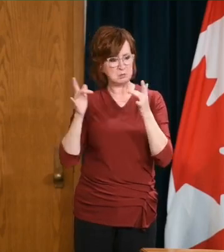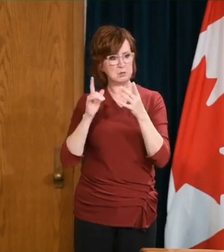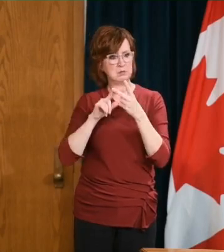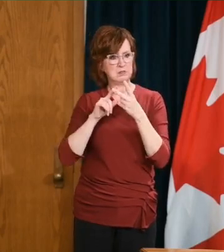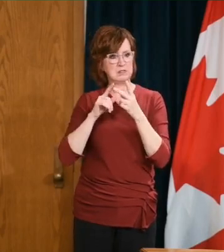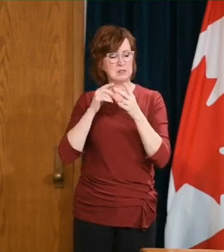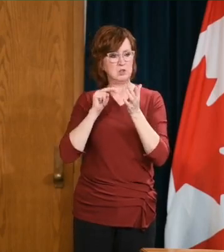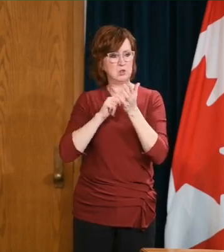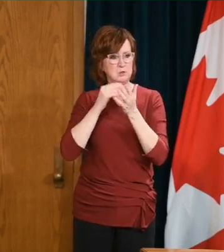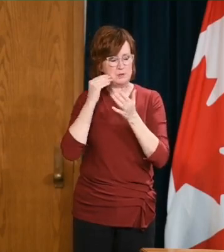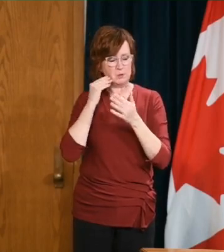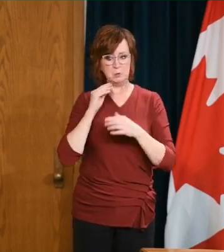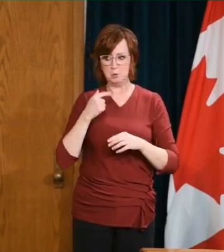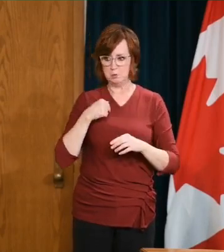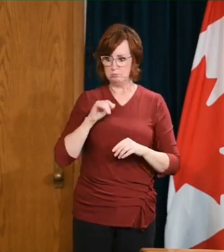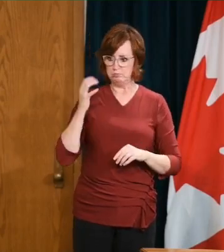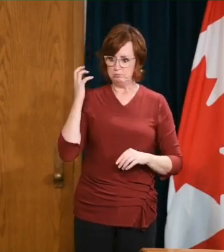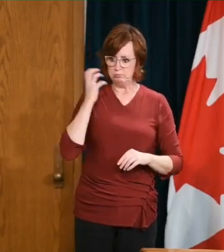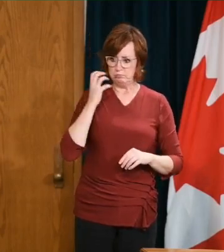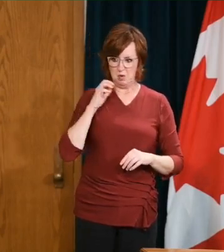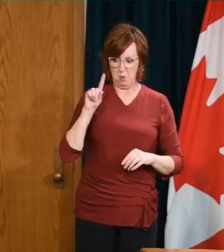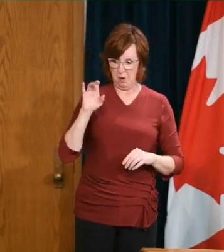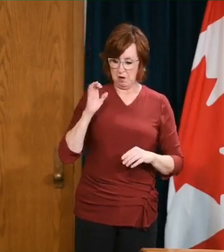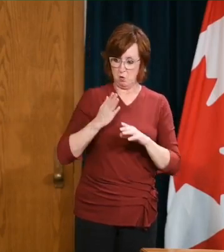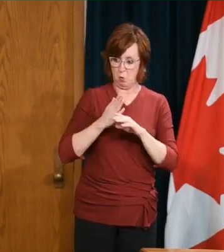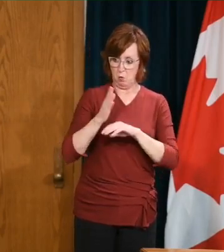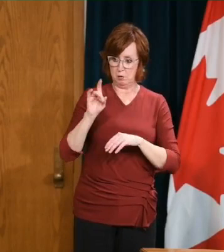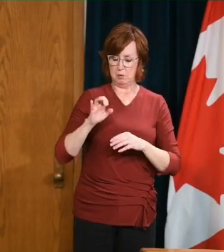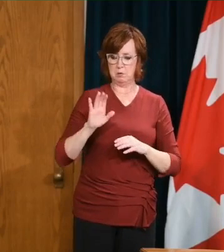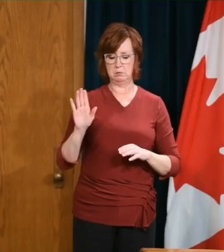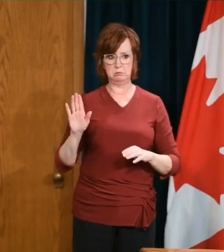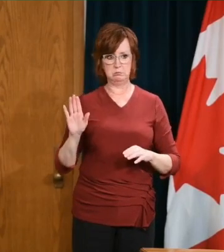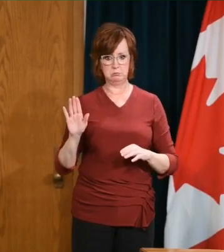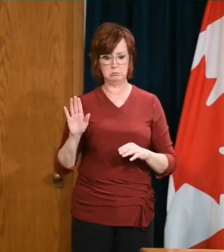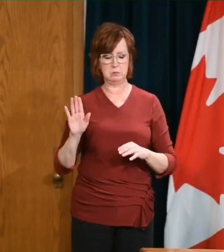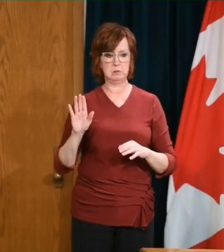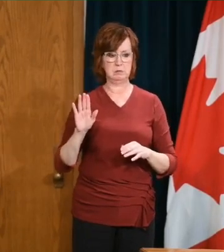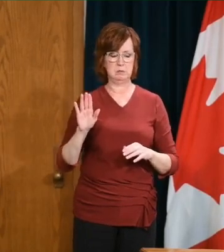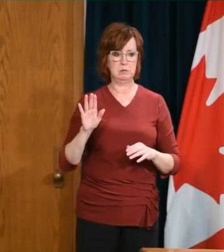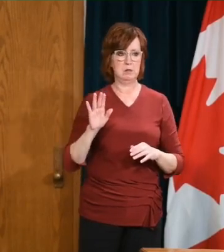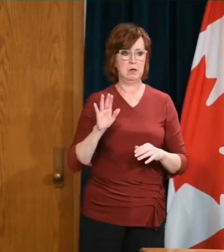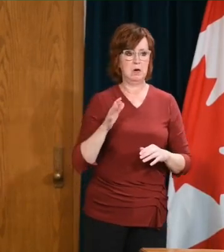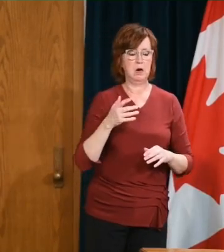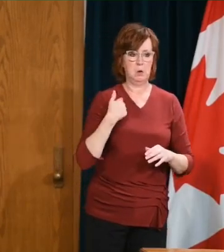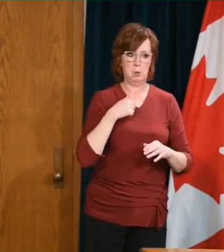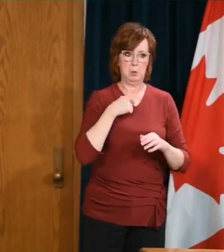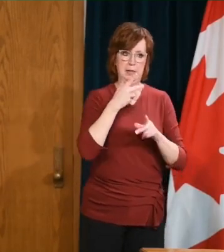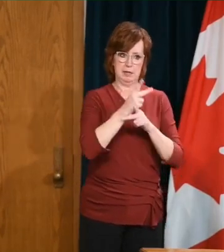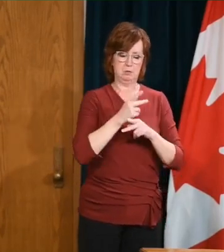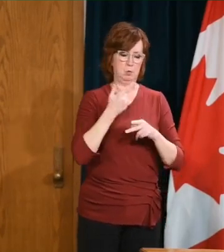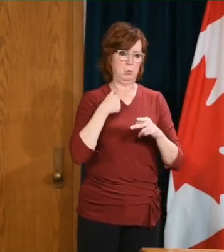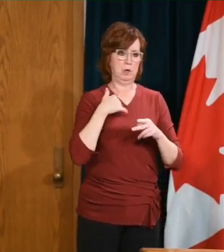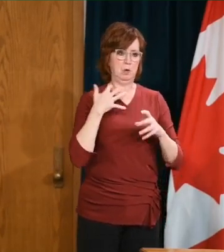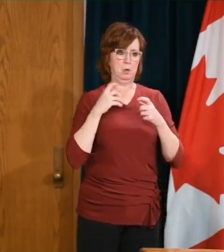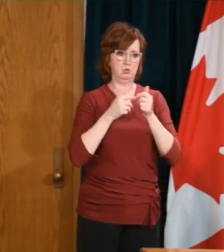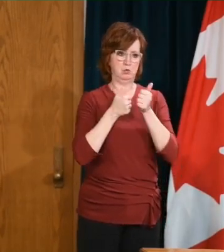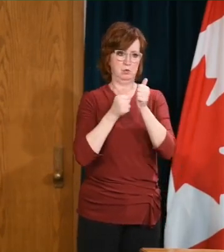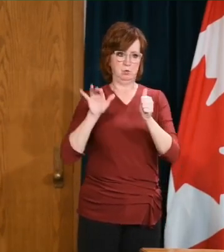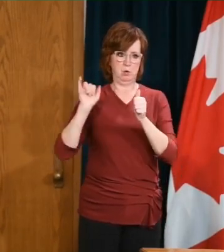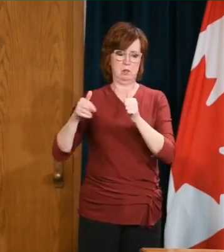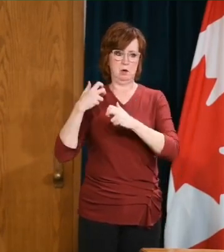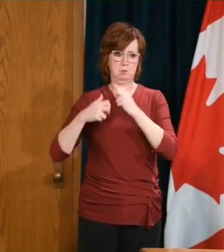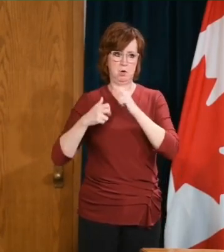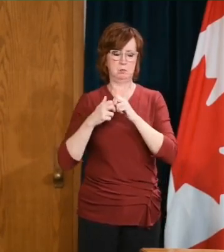in the days ahead to ensure that we don't have a similar outbreak in our long-term care facilities.